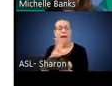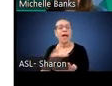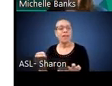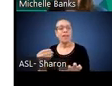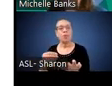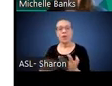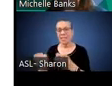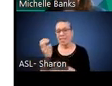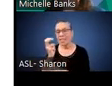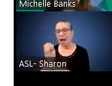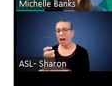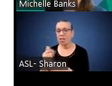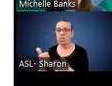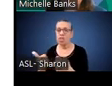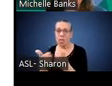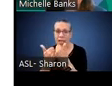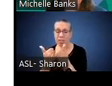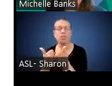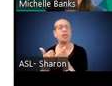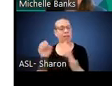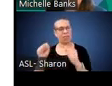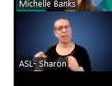tough, as we know all careers do.